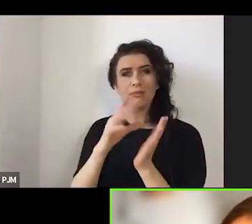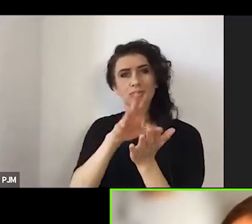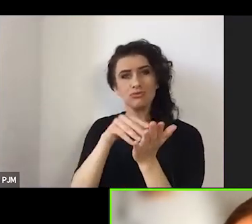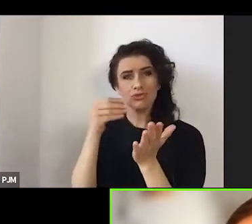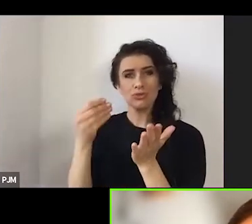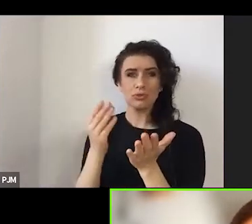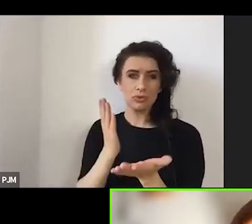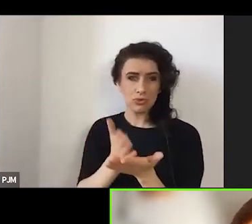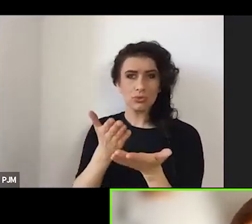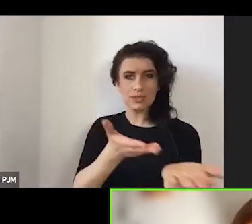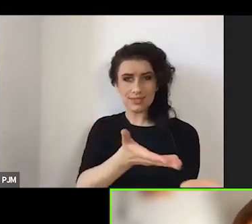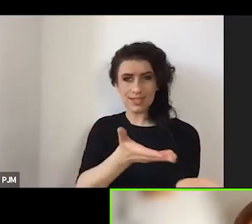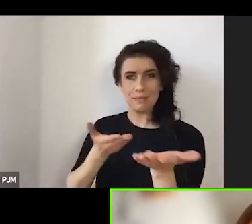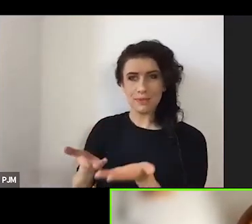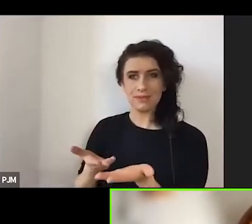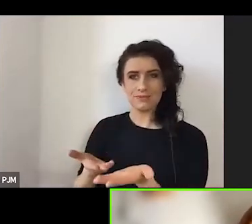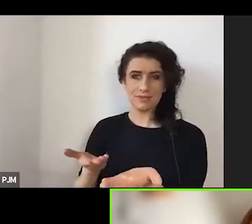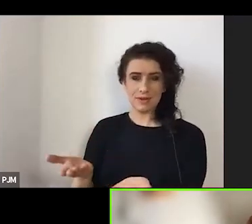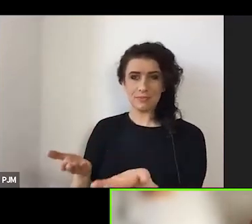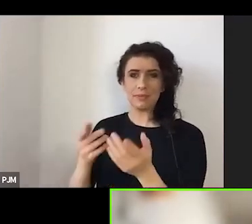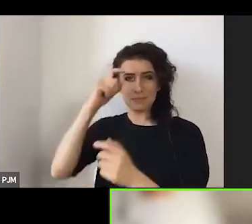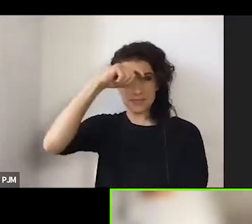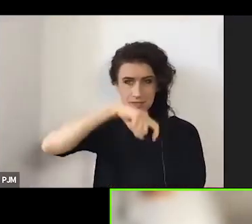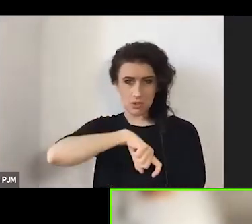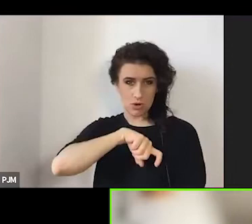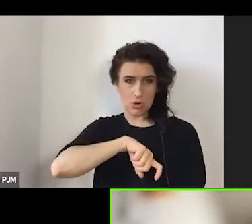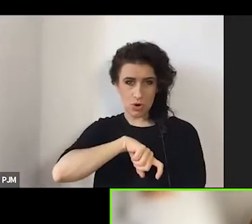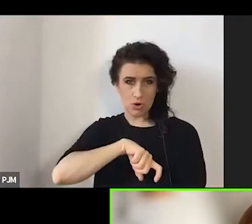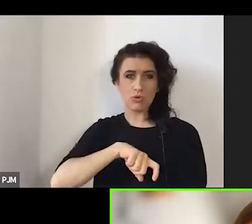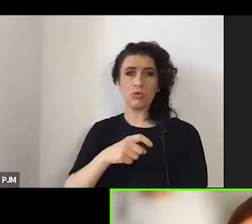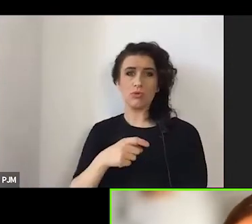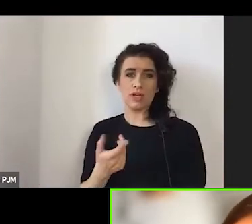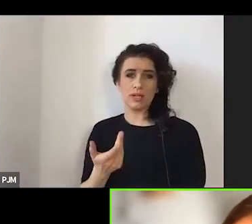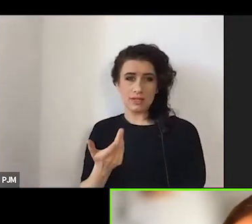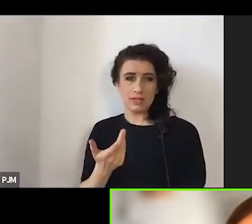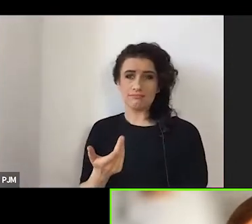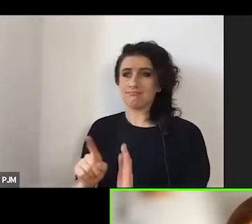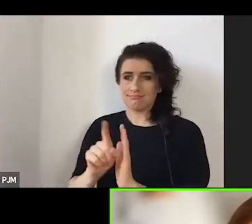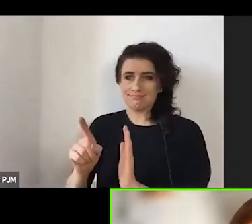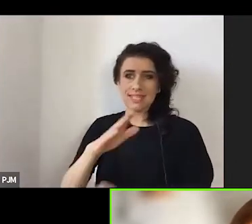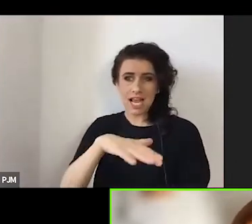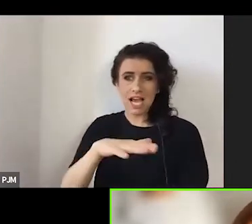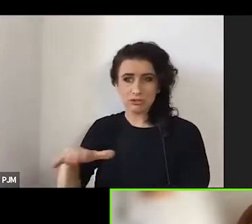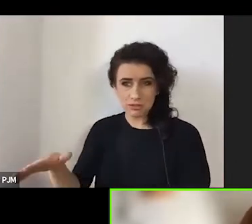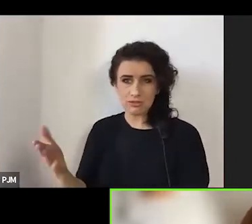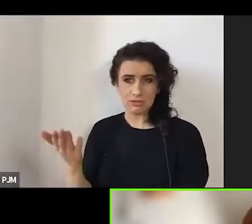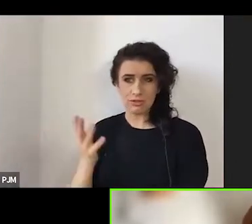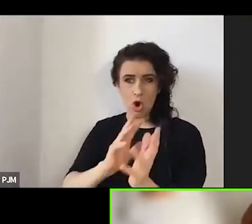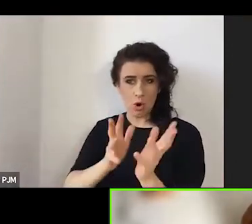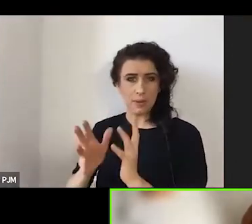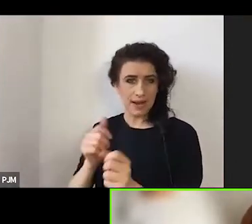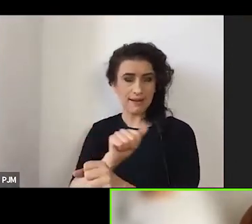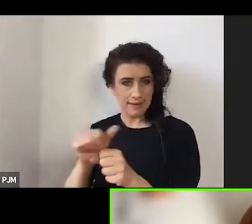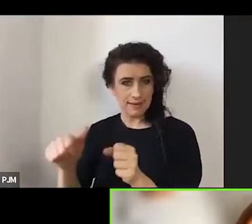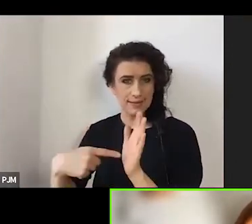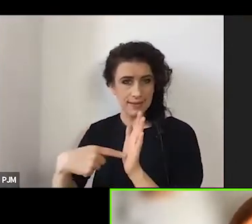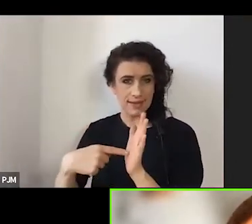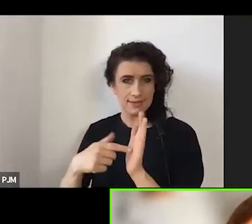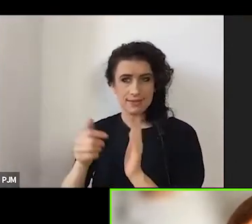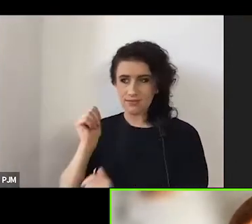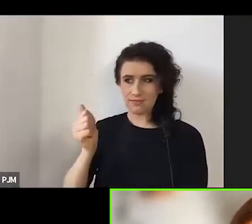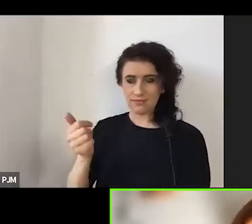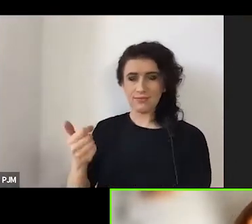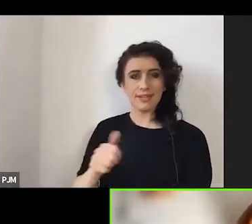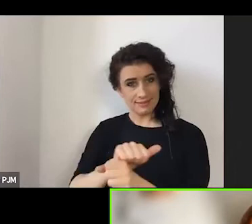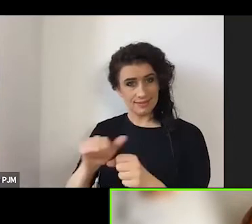with good grades, or they are having some issues with other students, and they say, yeah, great. So we go